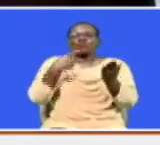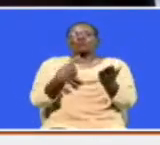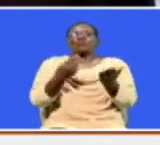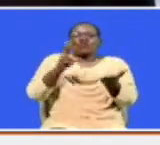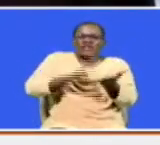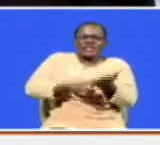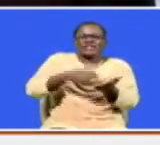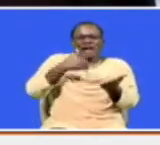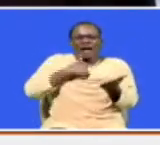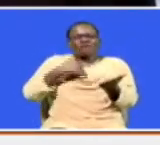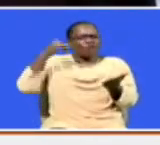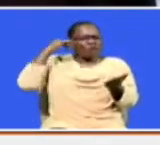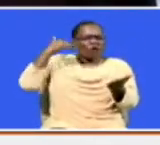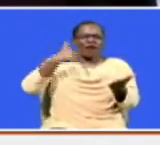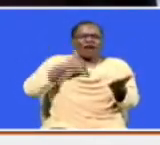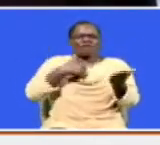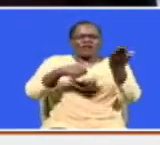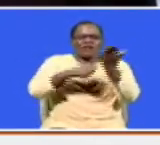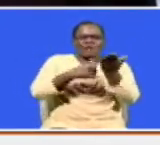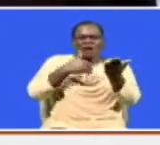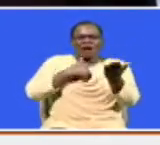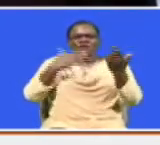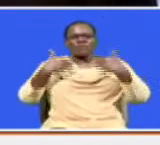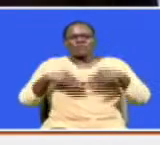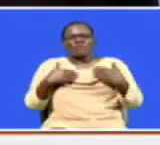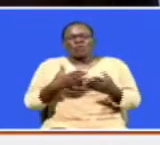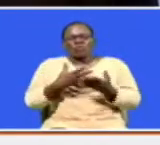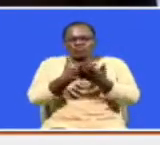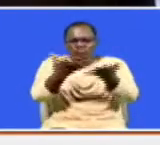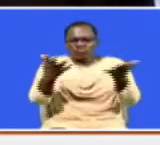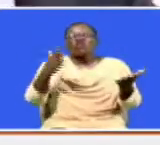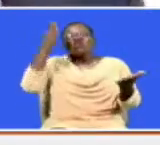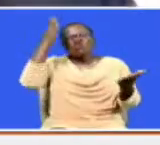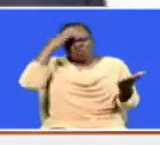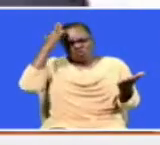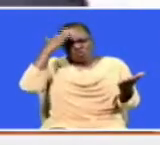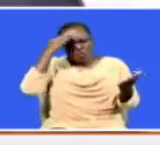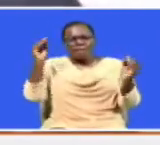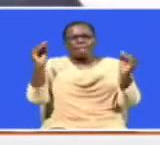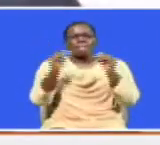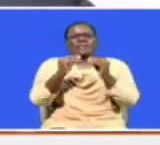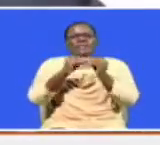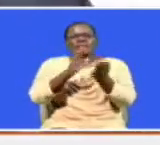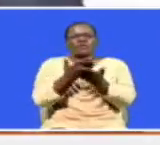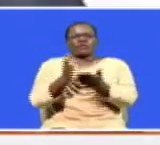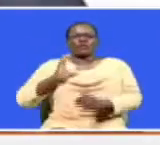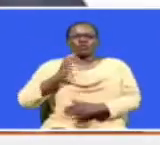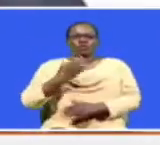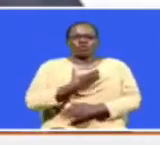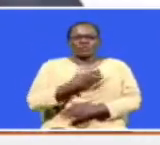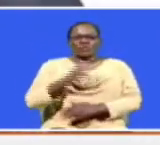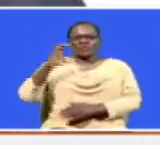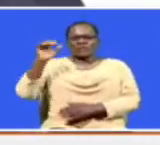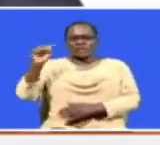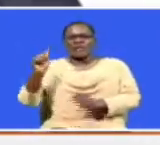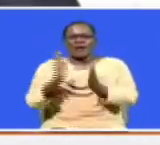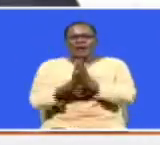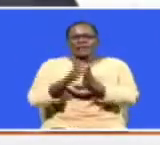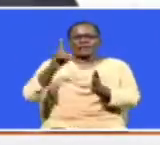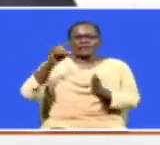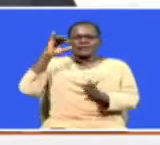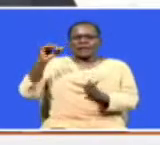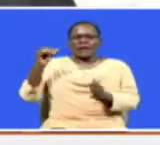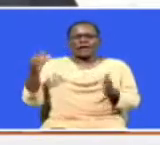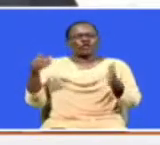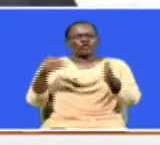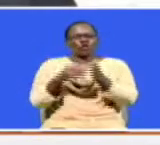have phone numbers. They have names. The people who peddle this are known. The meeting between the committee, CA and DCI